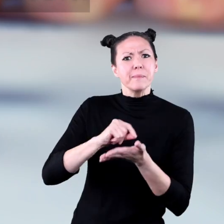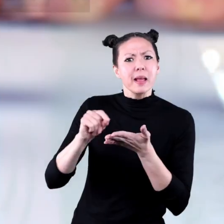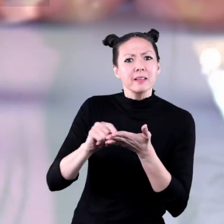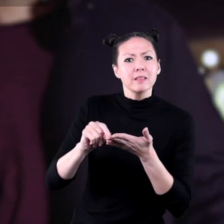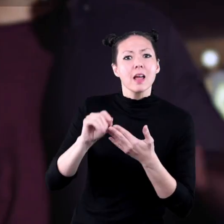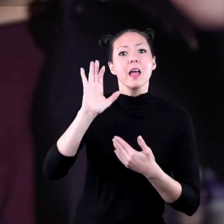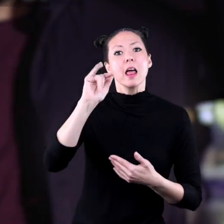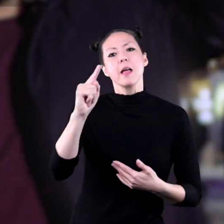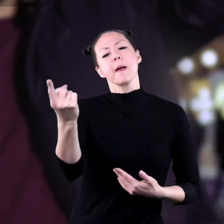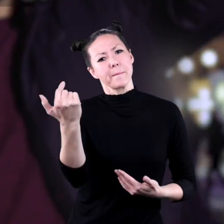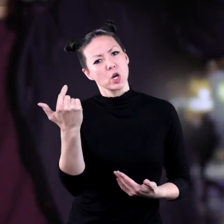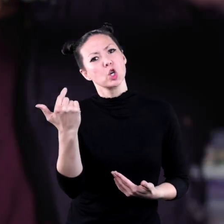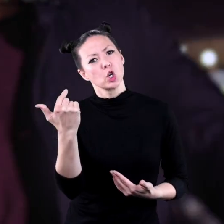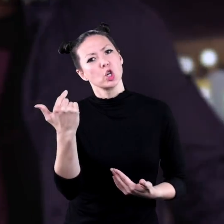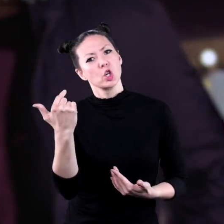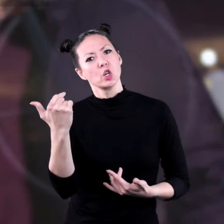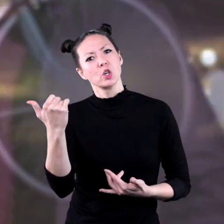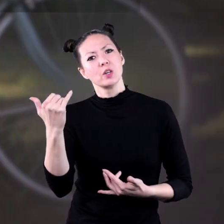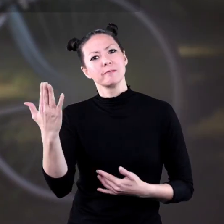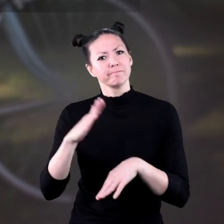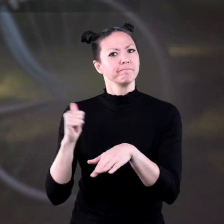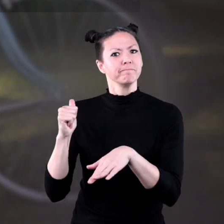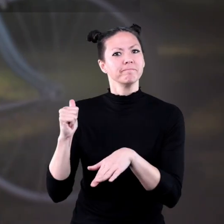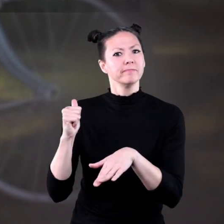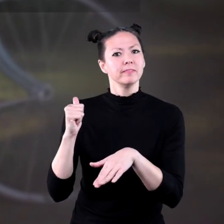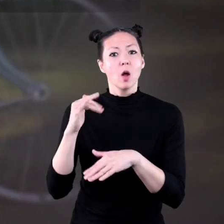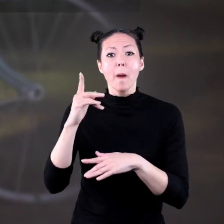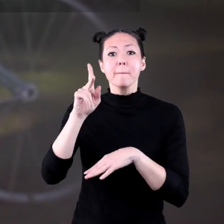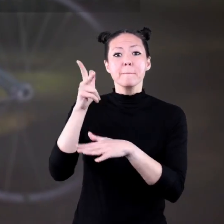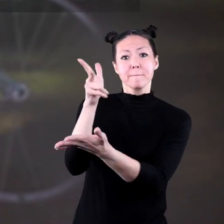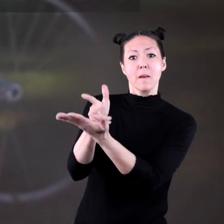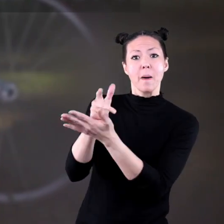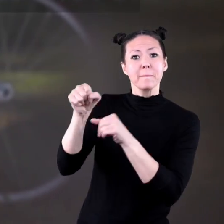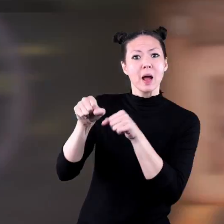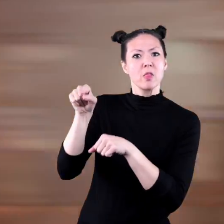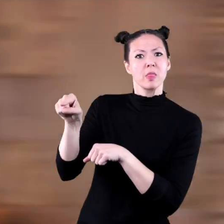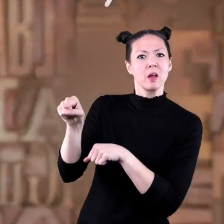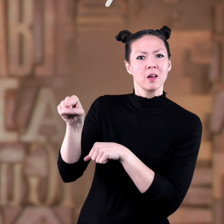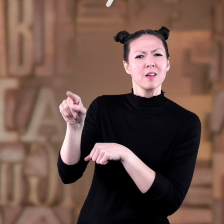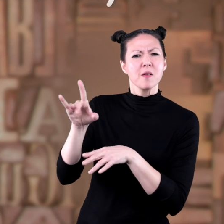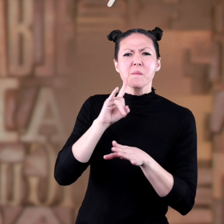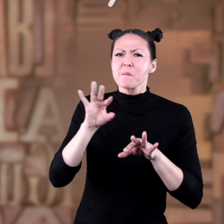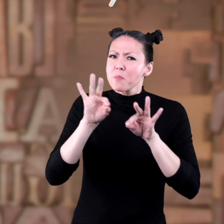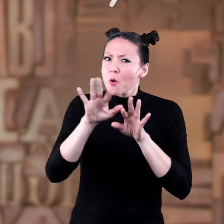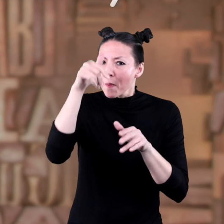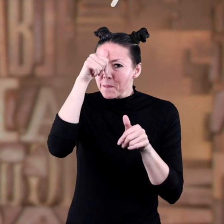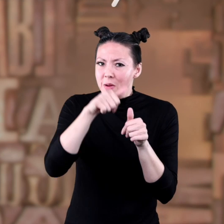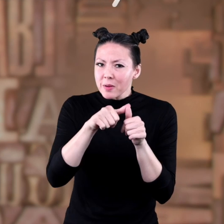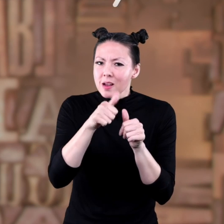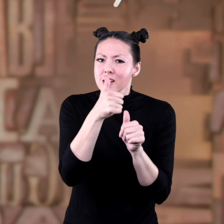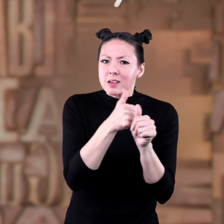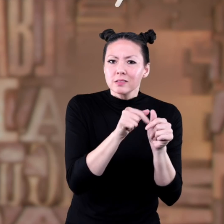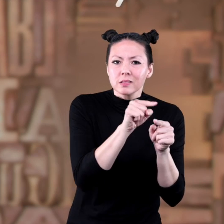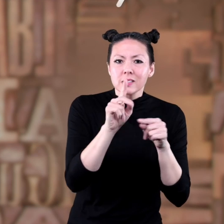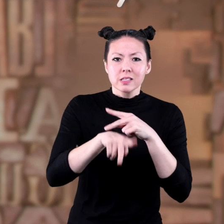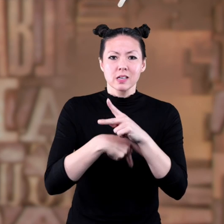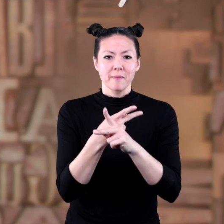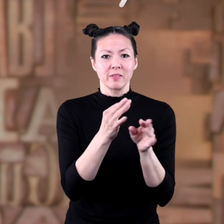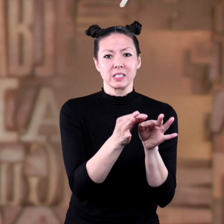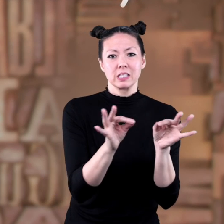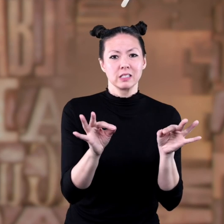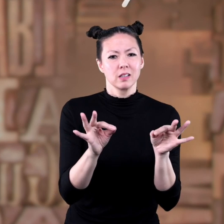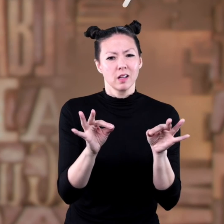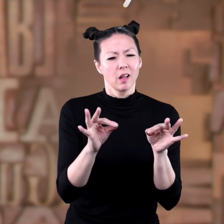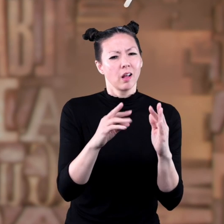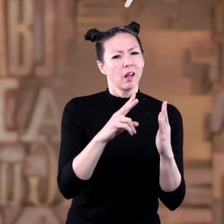pencil. Caitlin, come over here. You must park your bicycle here. It's important to remember that each of these types